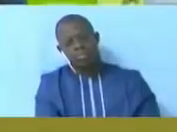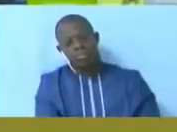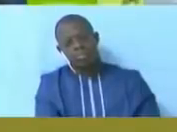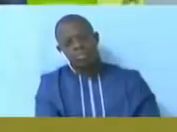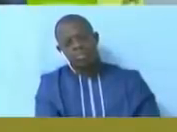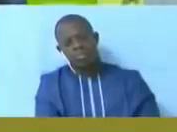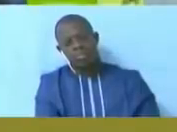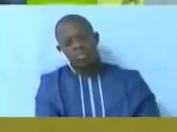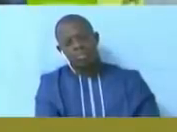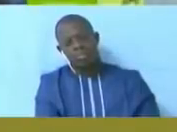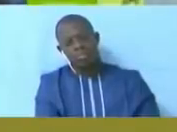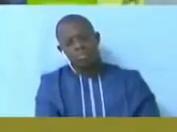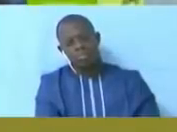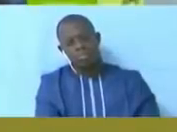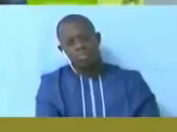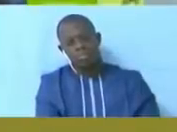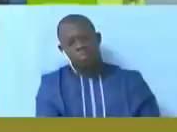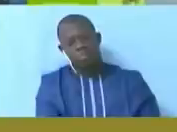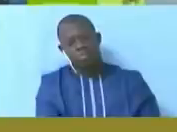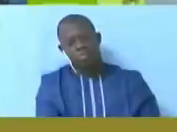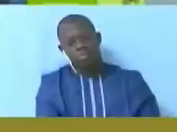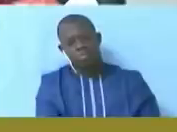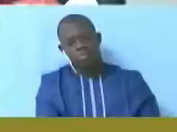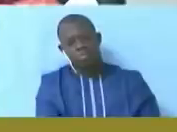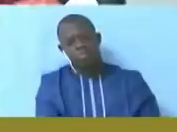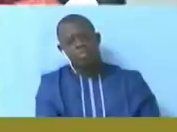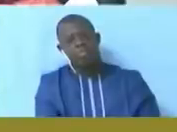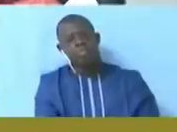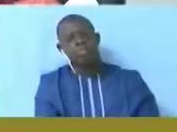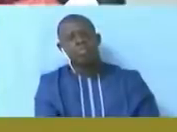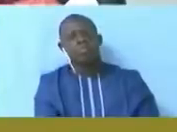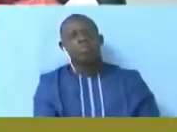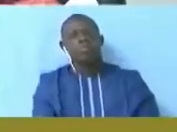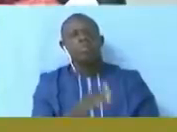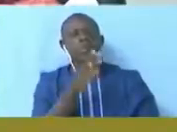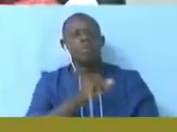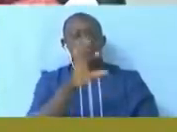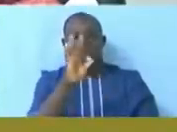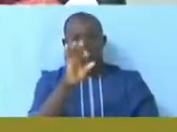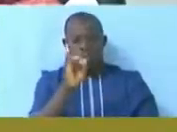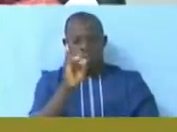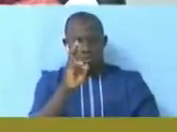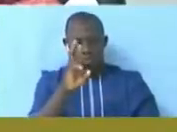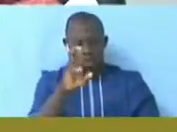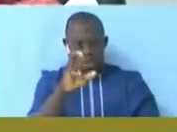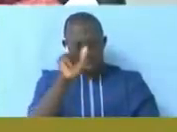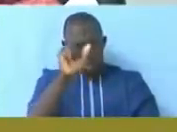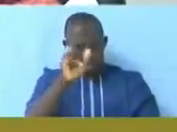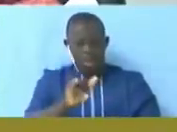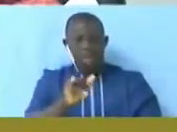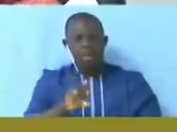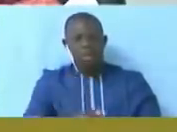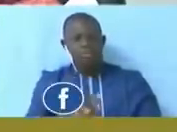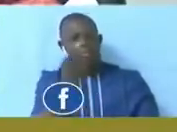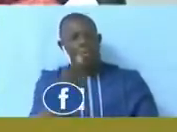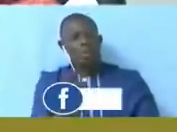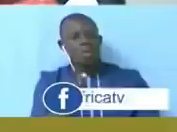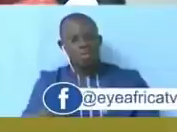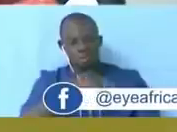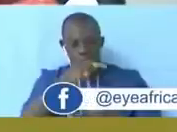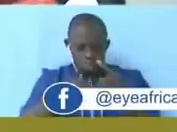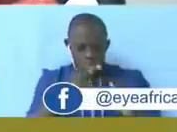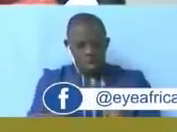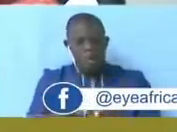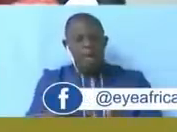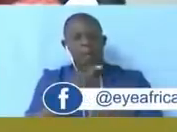jele mutumo lo sila o muraram fano bondi. In that case you would only be able to fine the company, you would not be able to impose a custodial sentence.